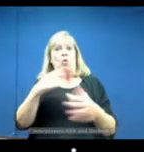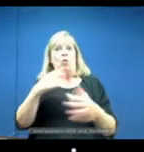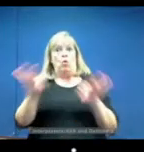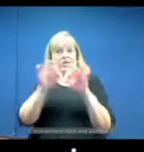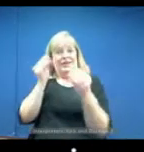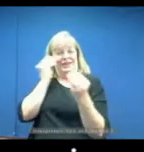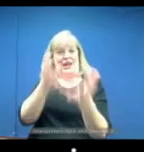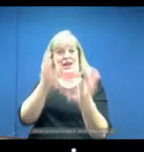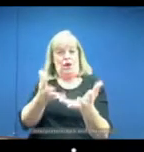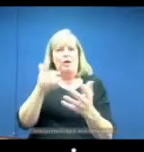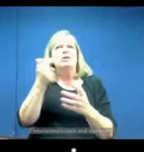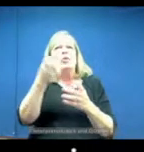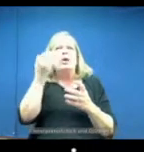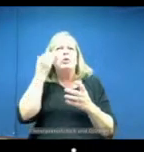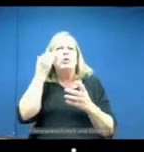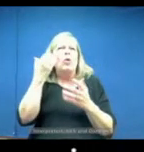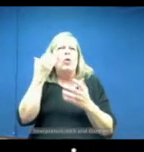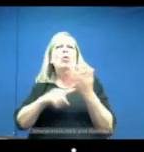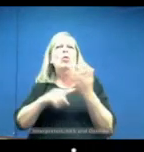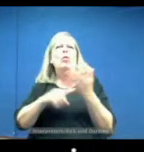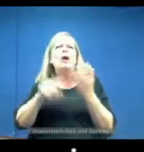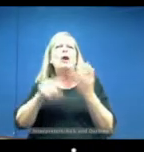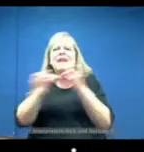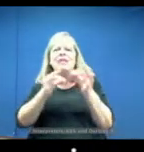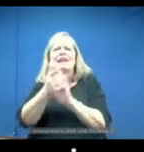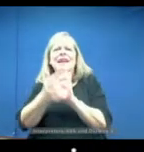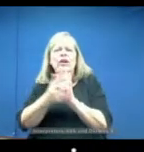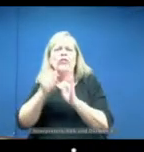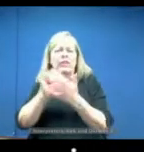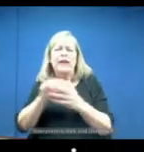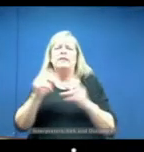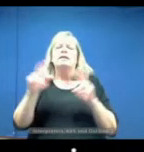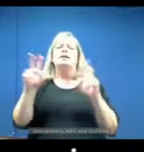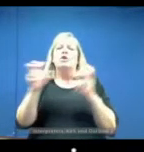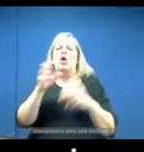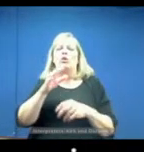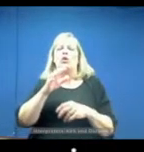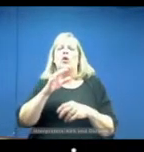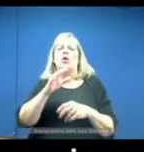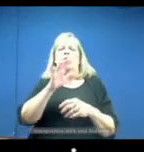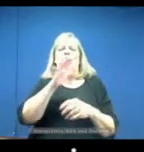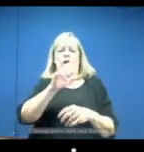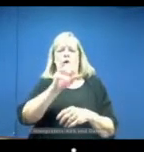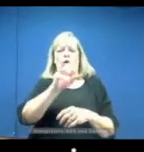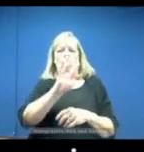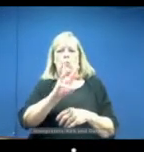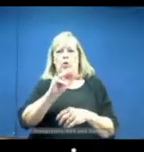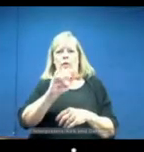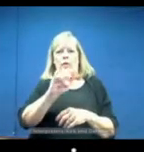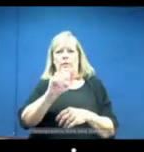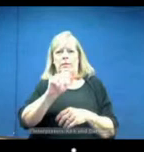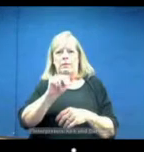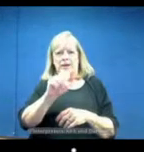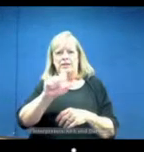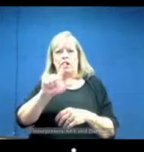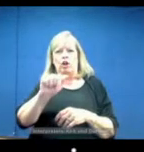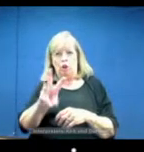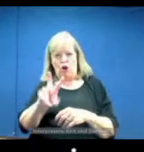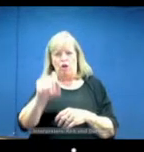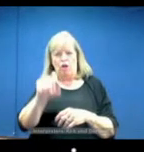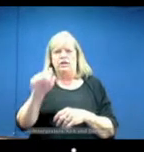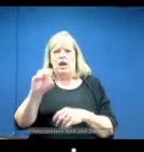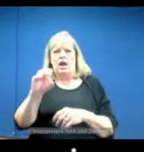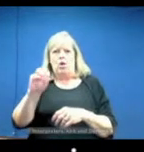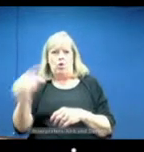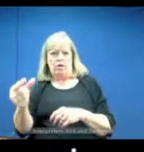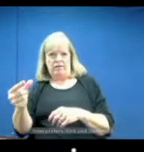for the legal definition. It's Women's Law, all one word, womenslaw.org. And